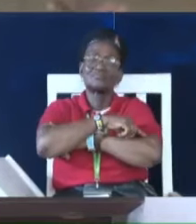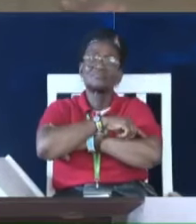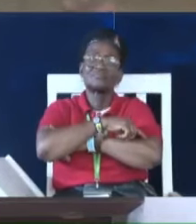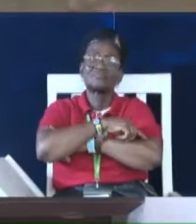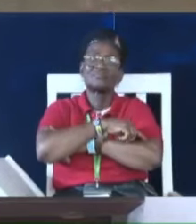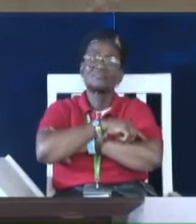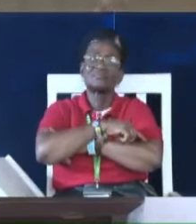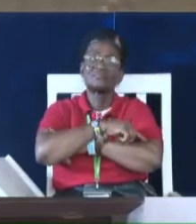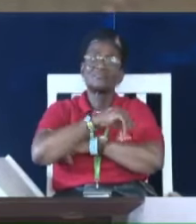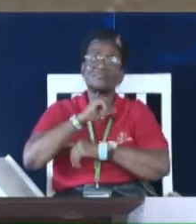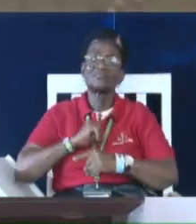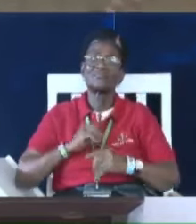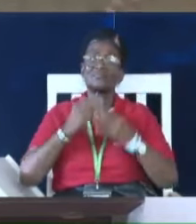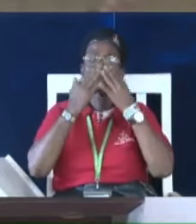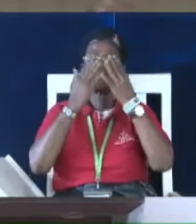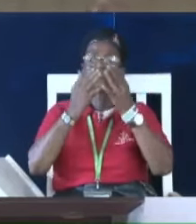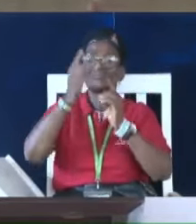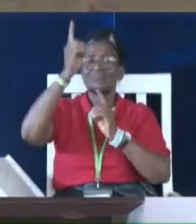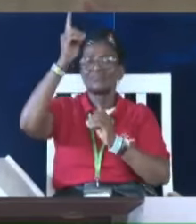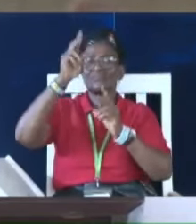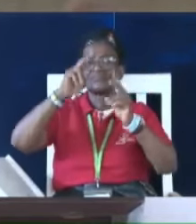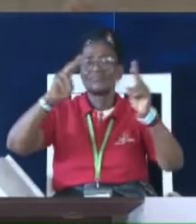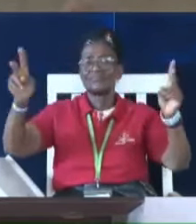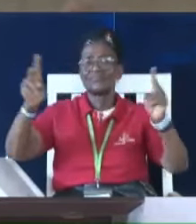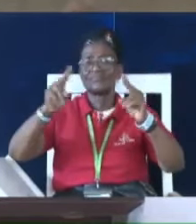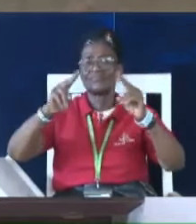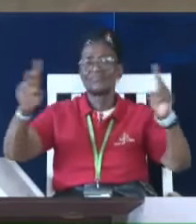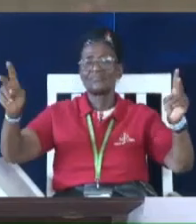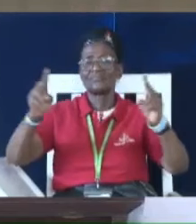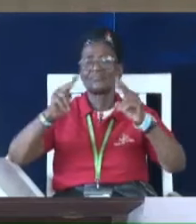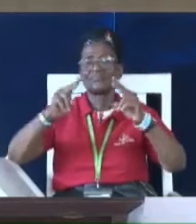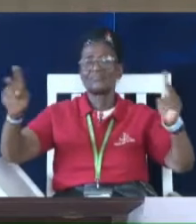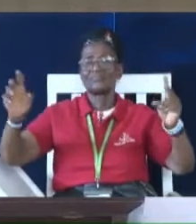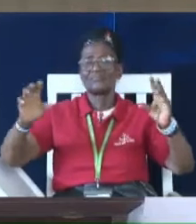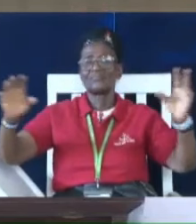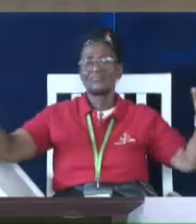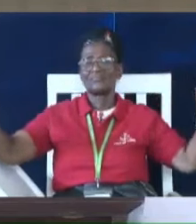I thank you very, very, very much